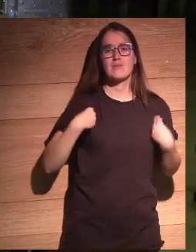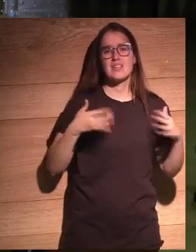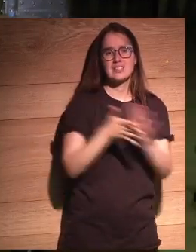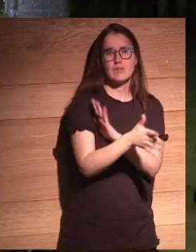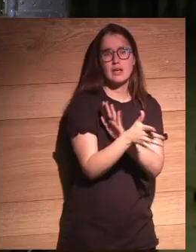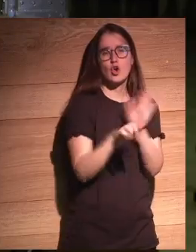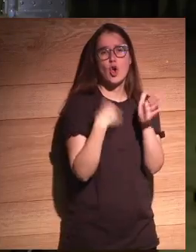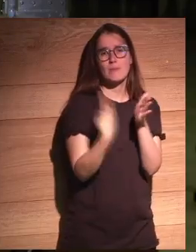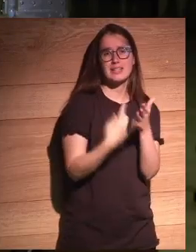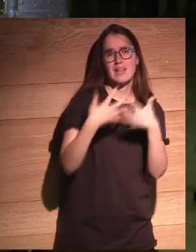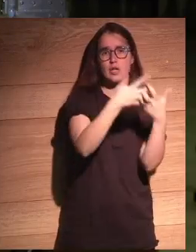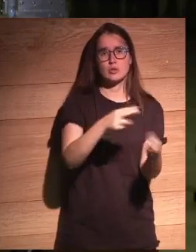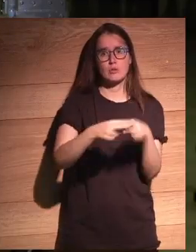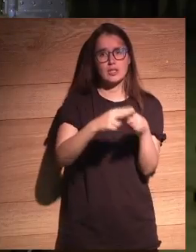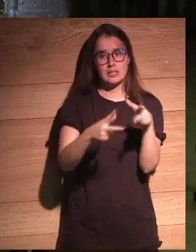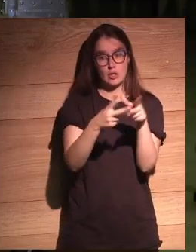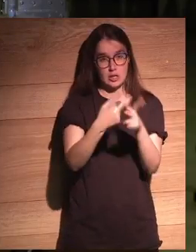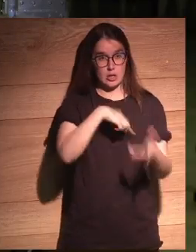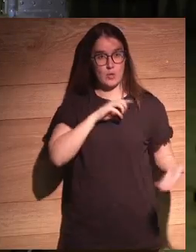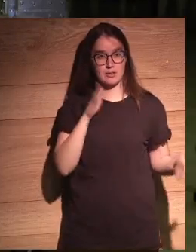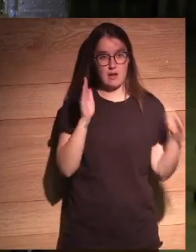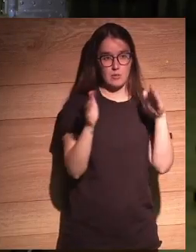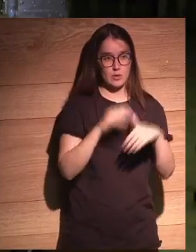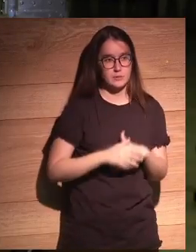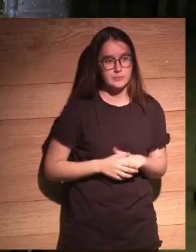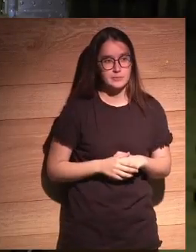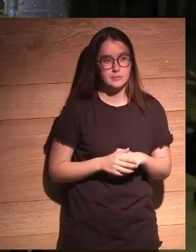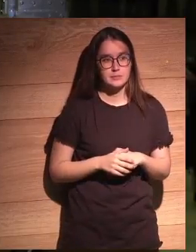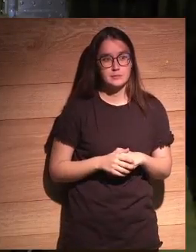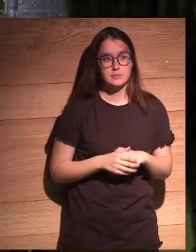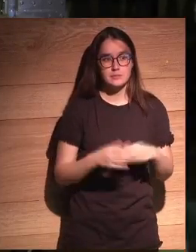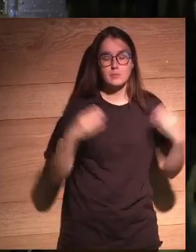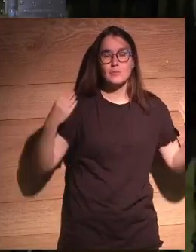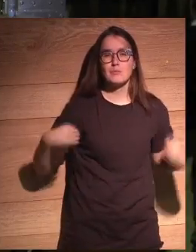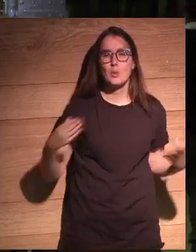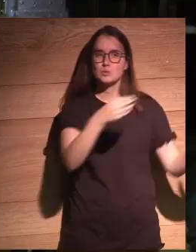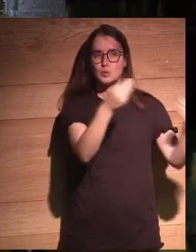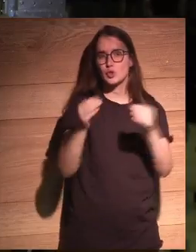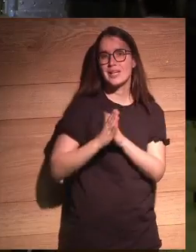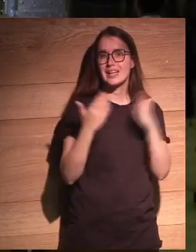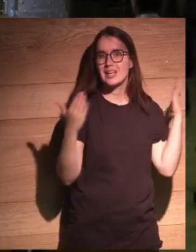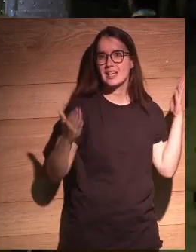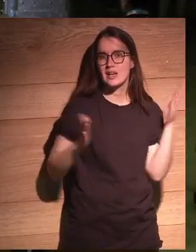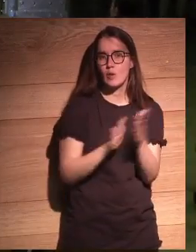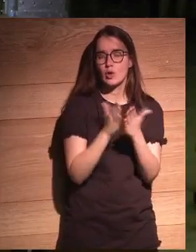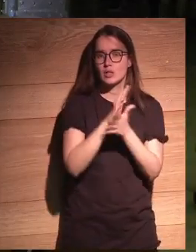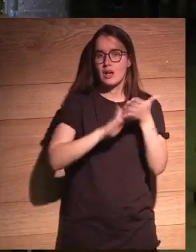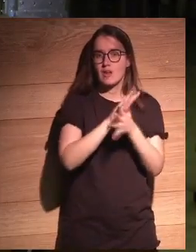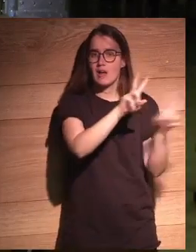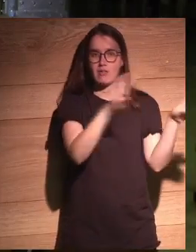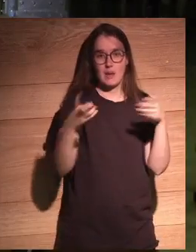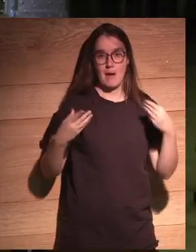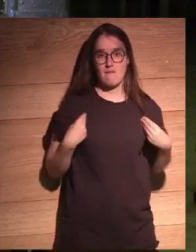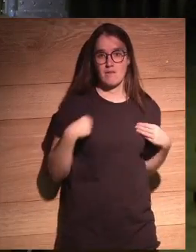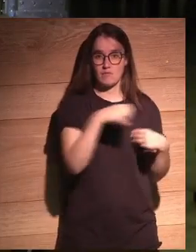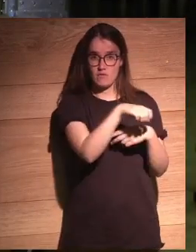the fighting for the future, and we are reminded of the new social fights of our times. And at the same time, that we